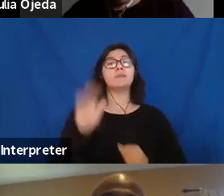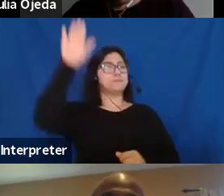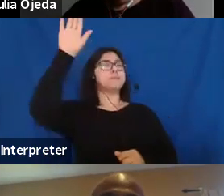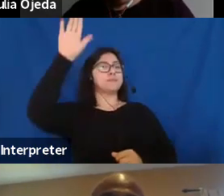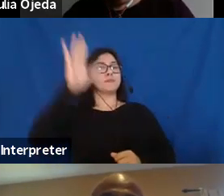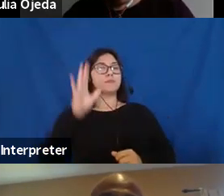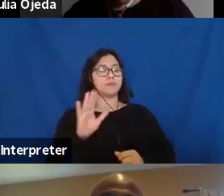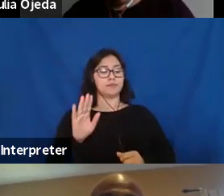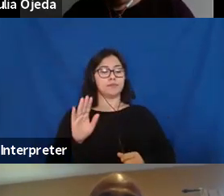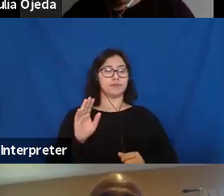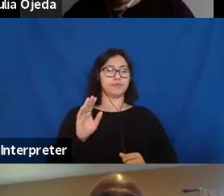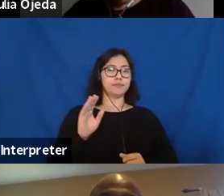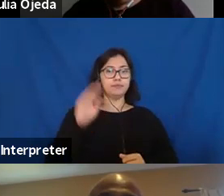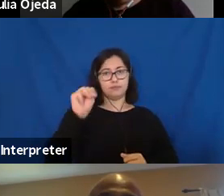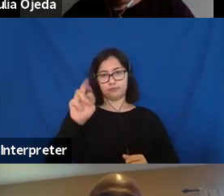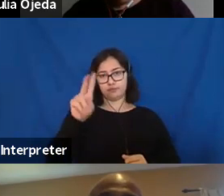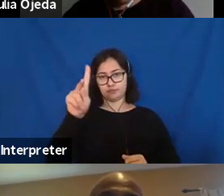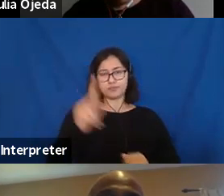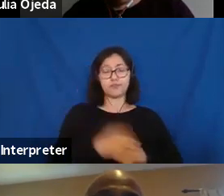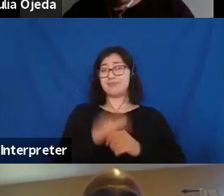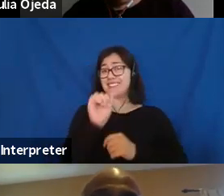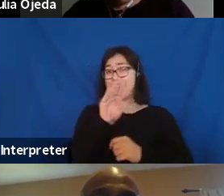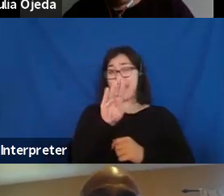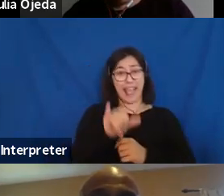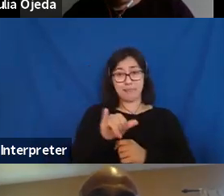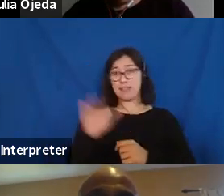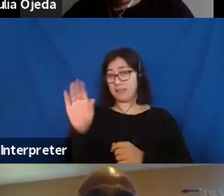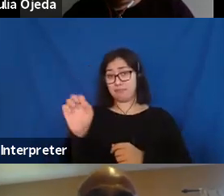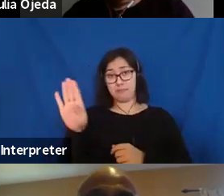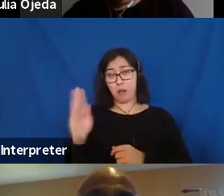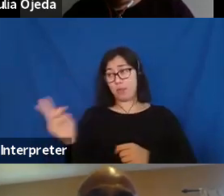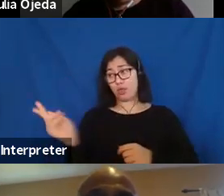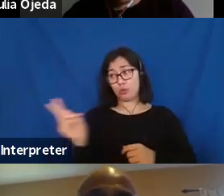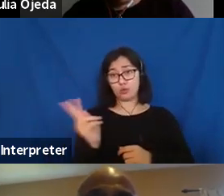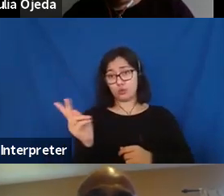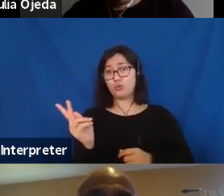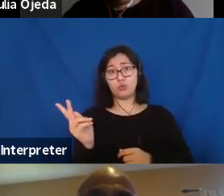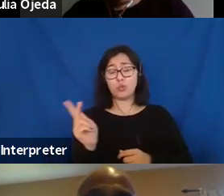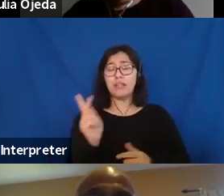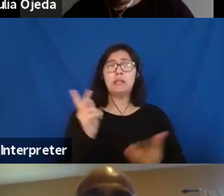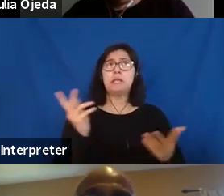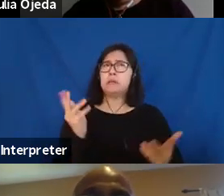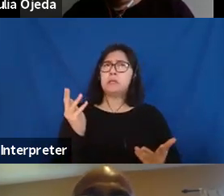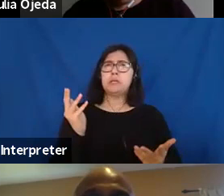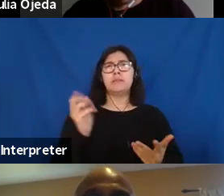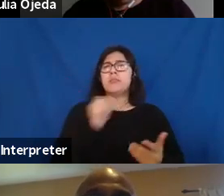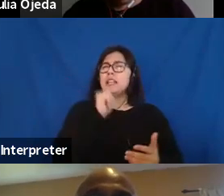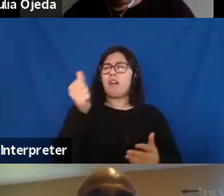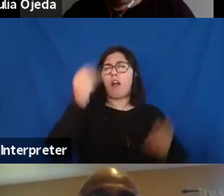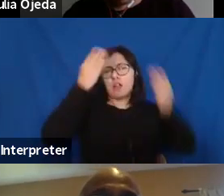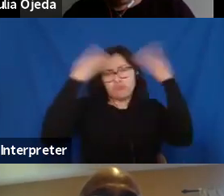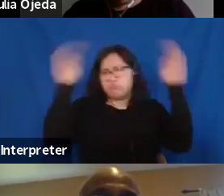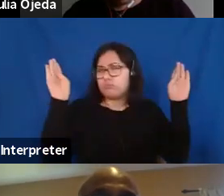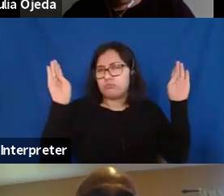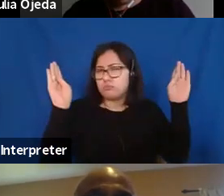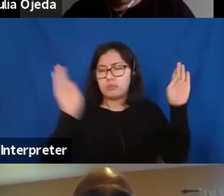that they were Amy as well as Bob, and they weren't as open-minded to what